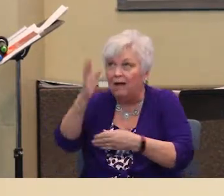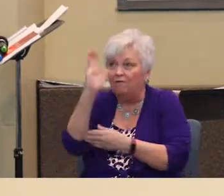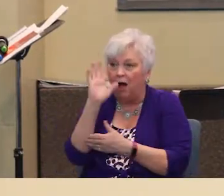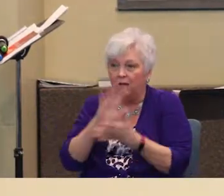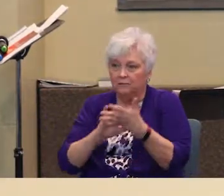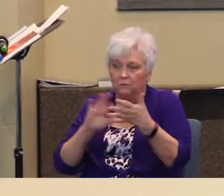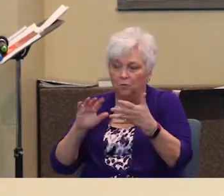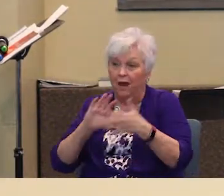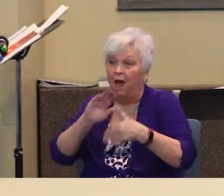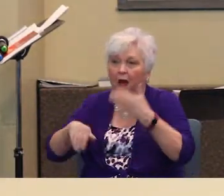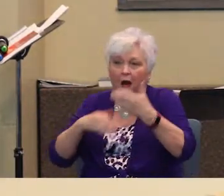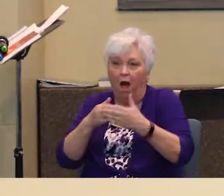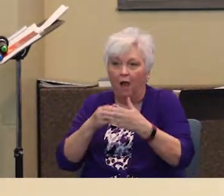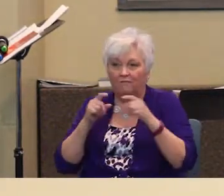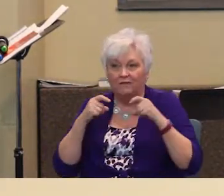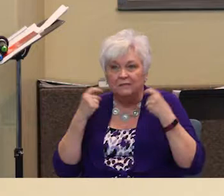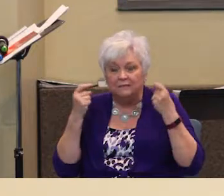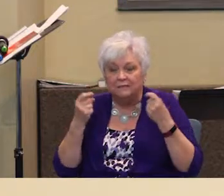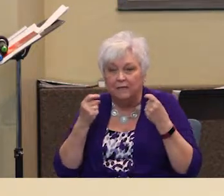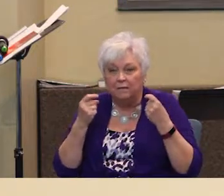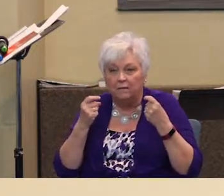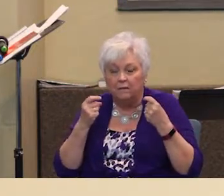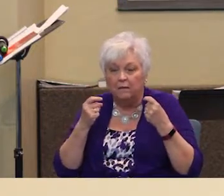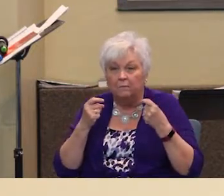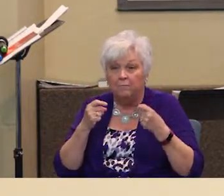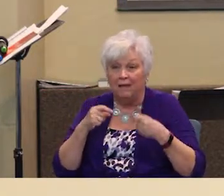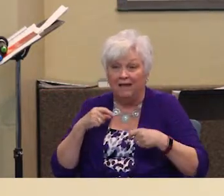And some of us might be sinning this very moment.